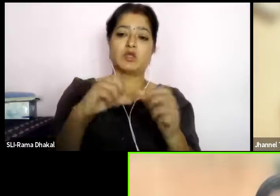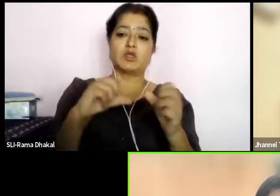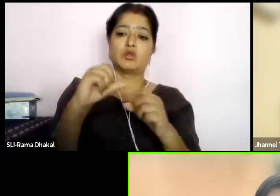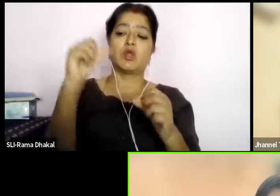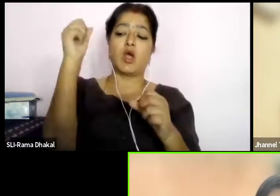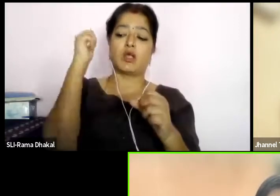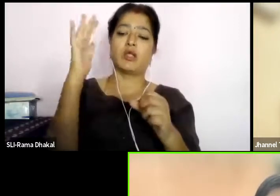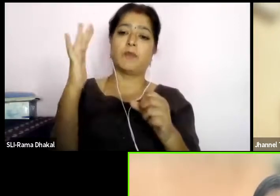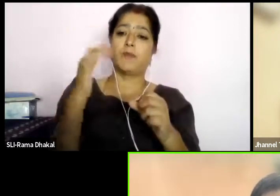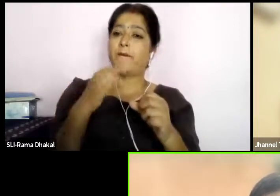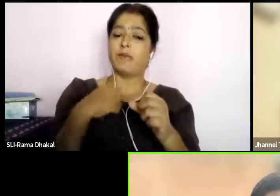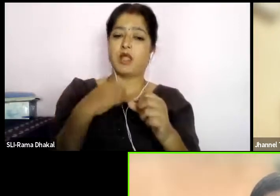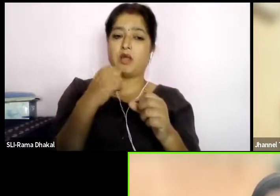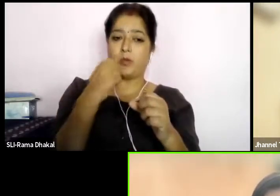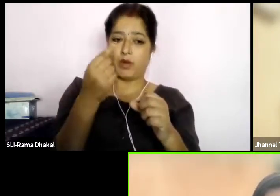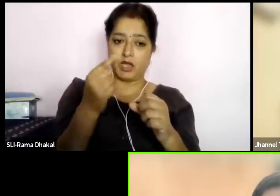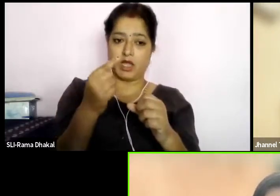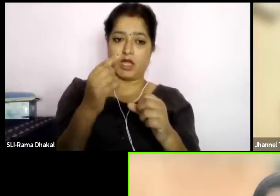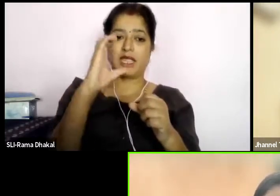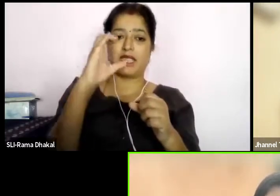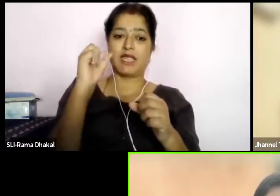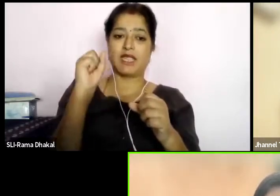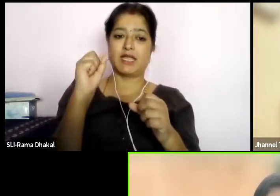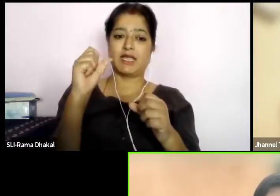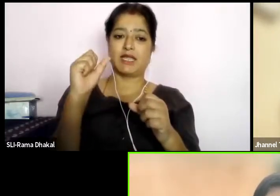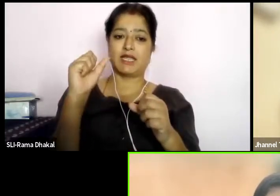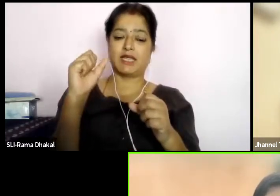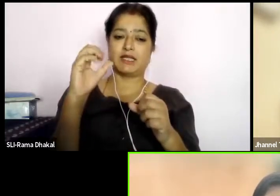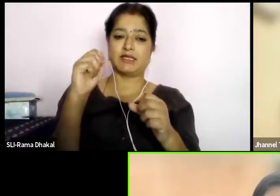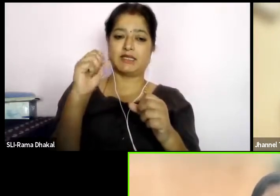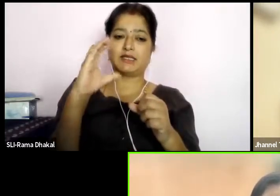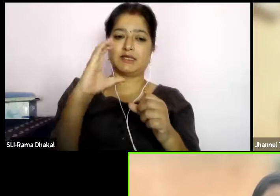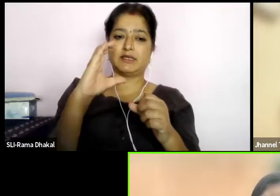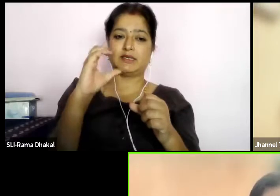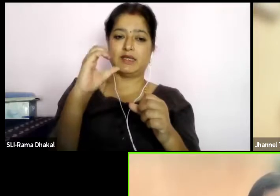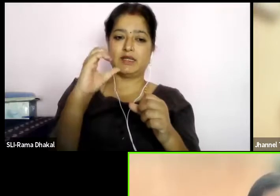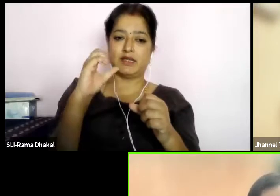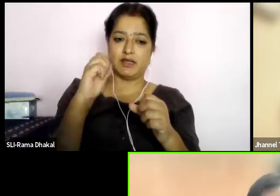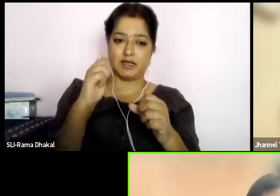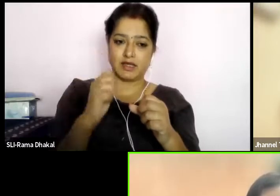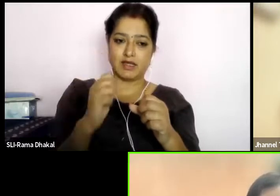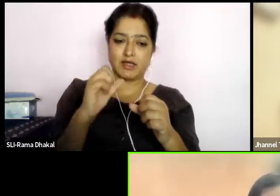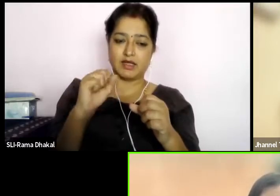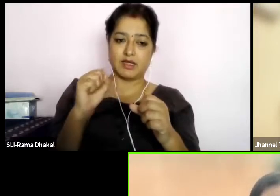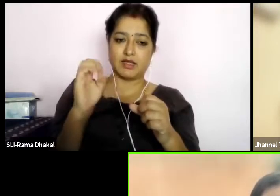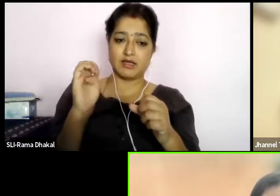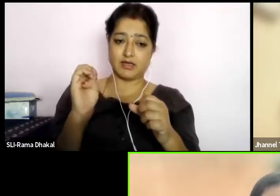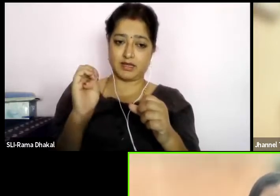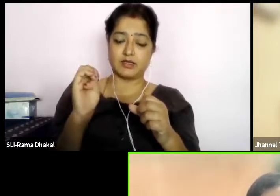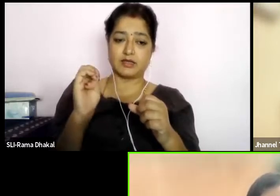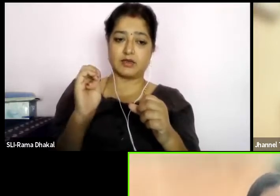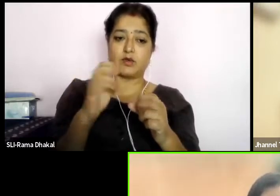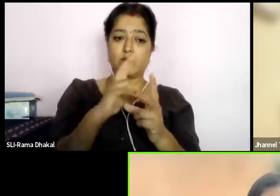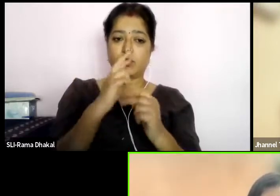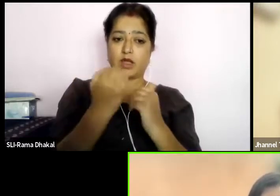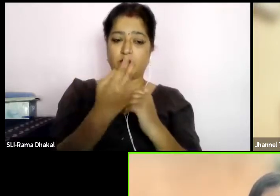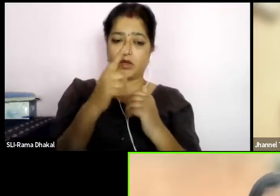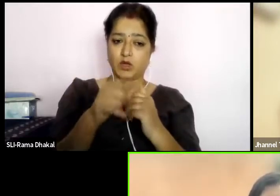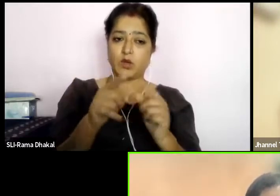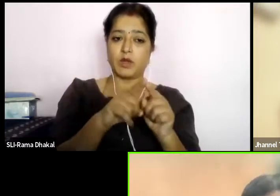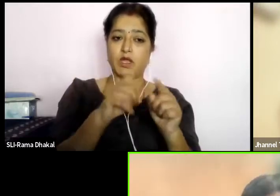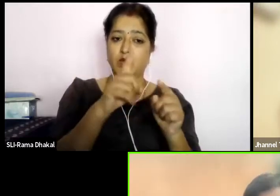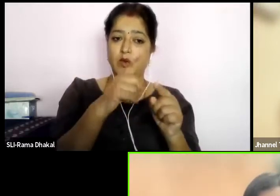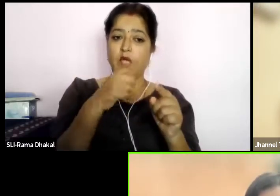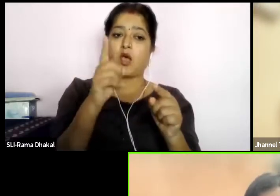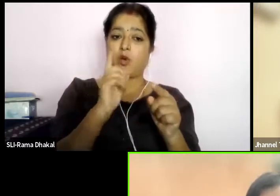this English language, the third language that I'm speaking. 1.3 million indigenous people with